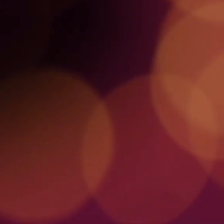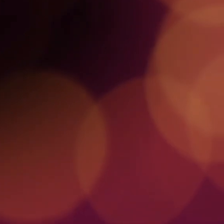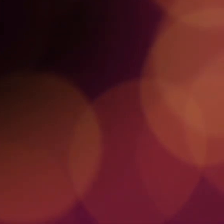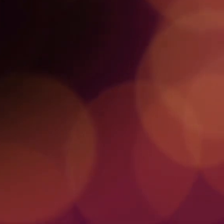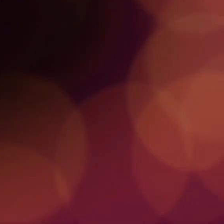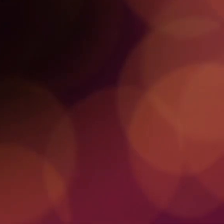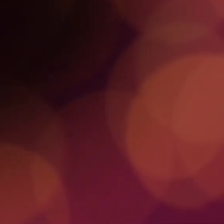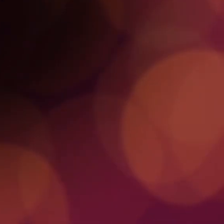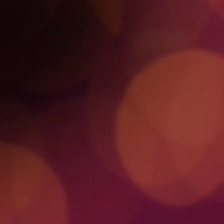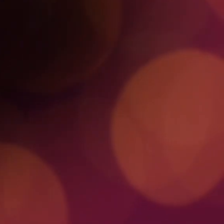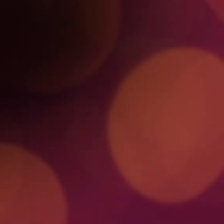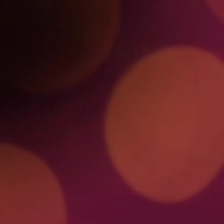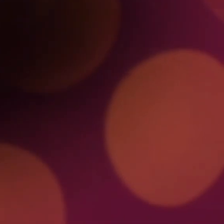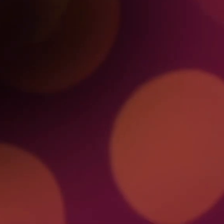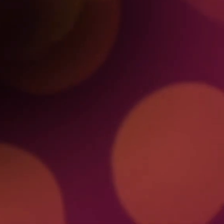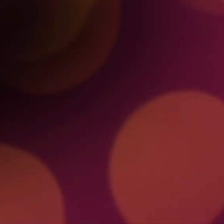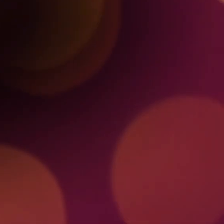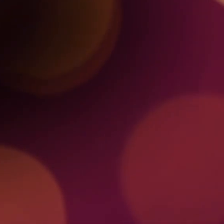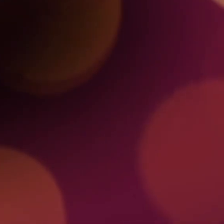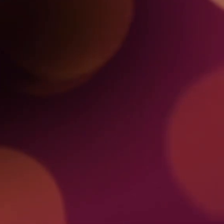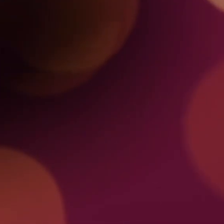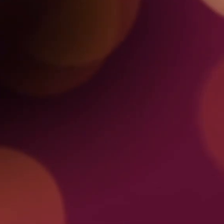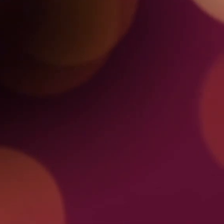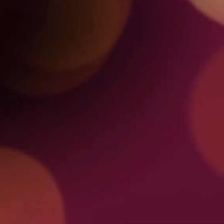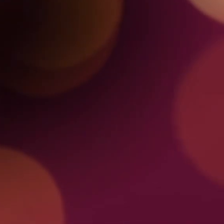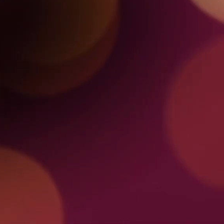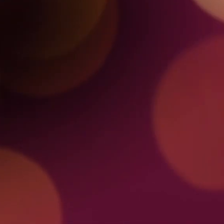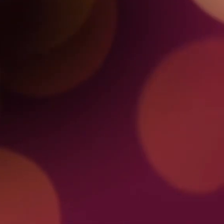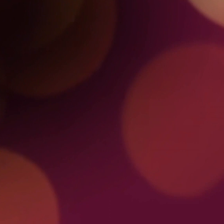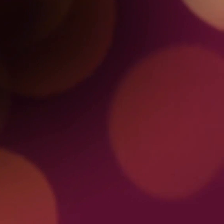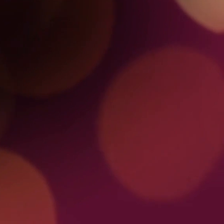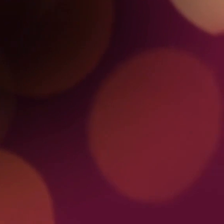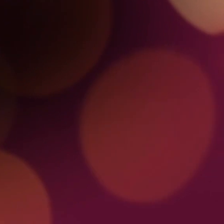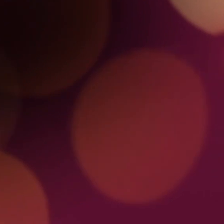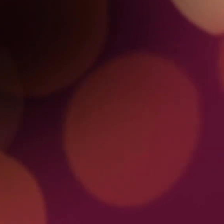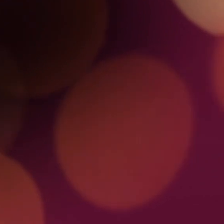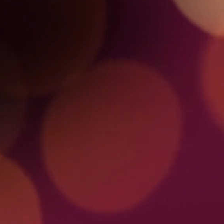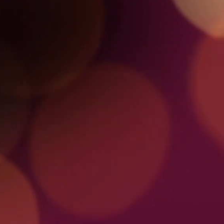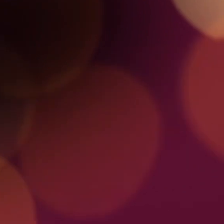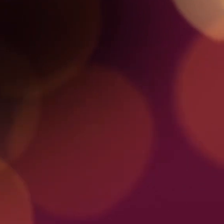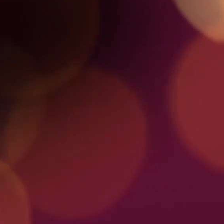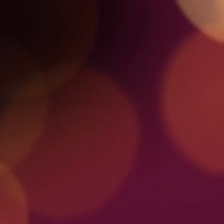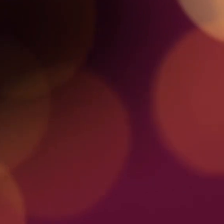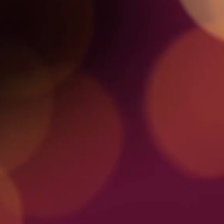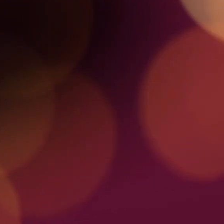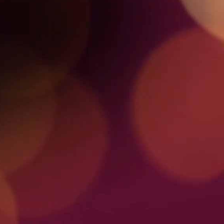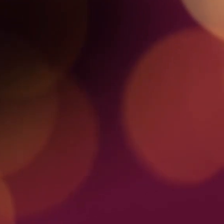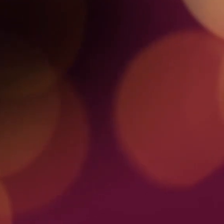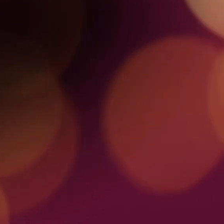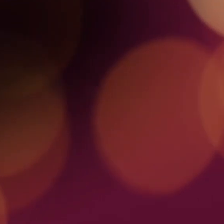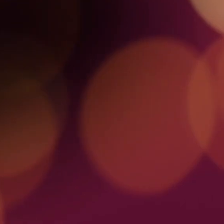pour. Here may we gain from heaven the grace which we implore, and may